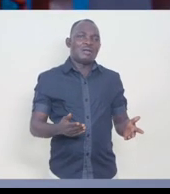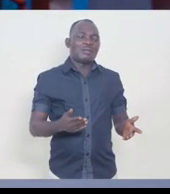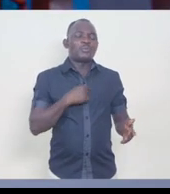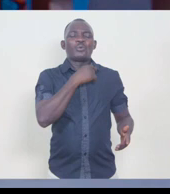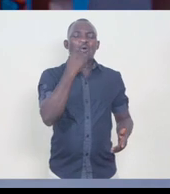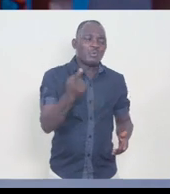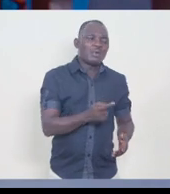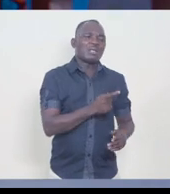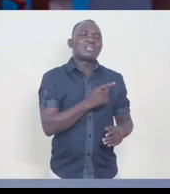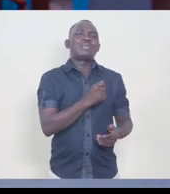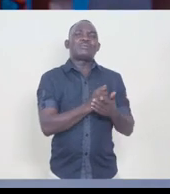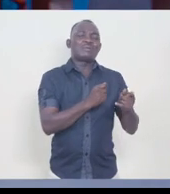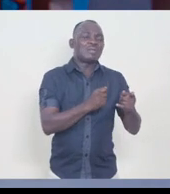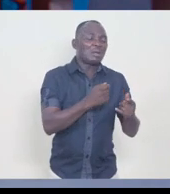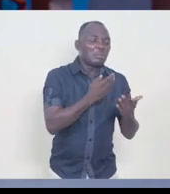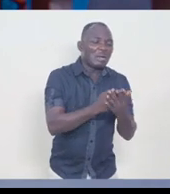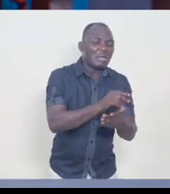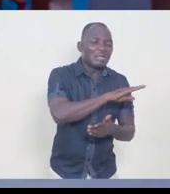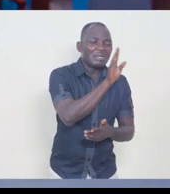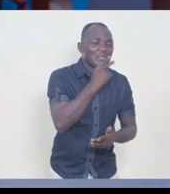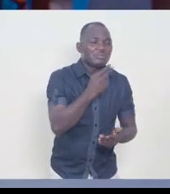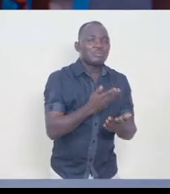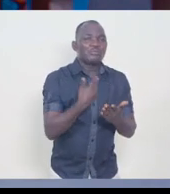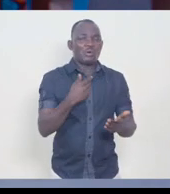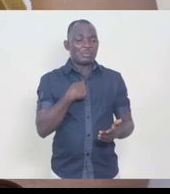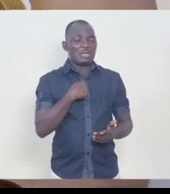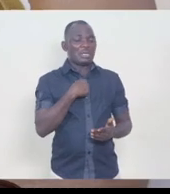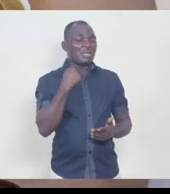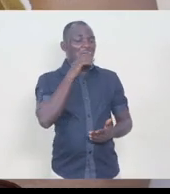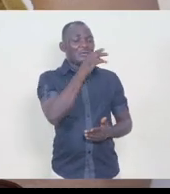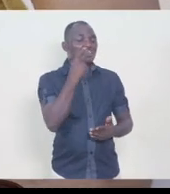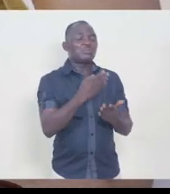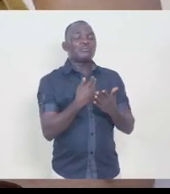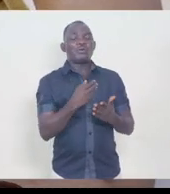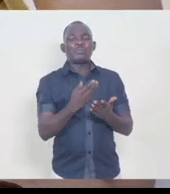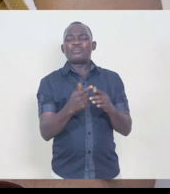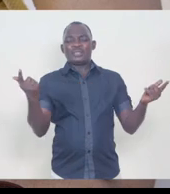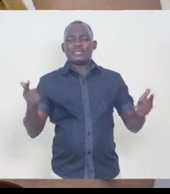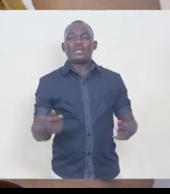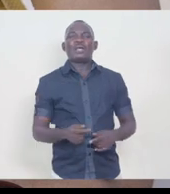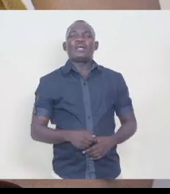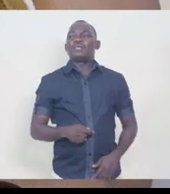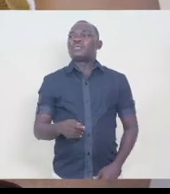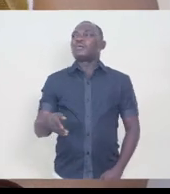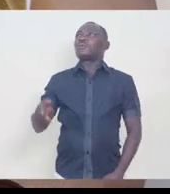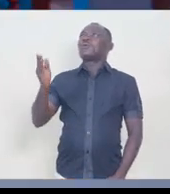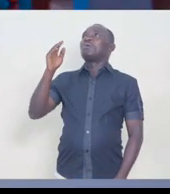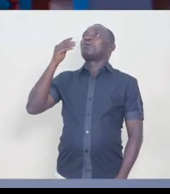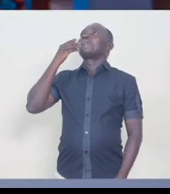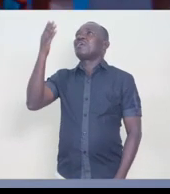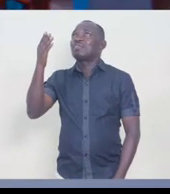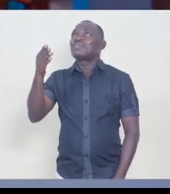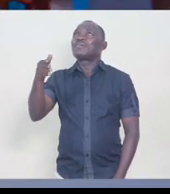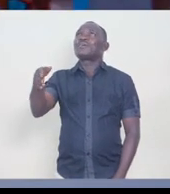you. I haven't seen this type of kindness before. Thank you. Yeah. Hey, God, thank you. Thank